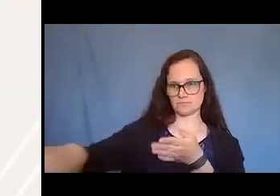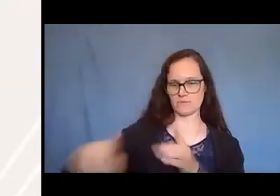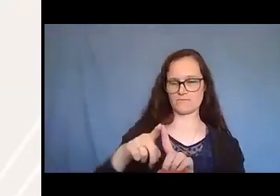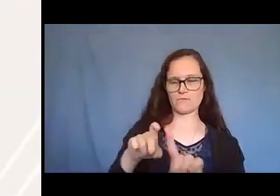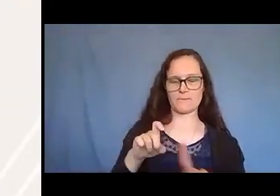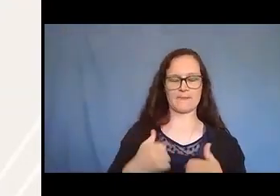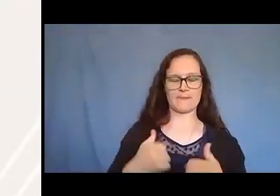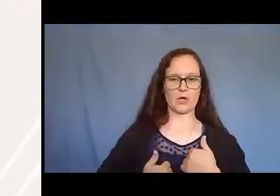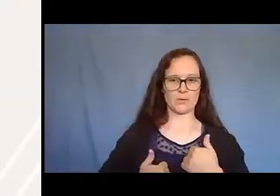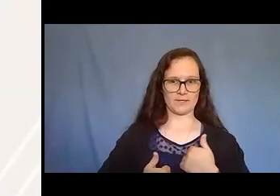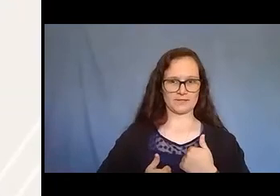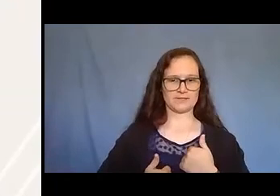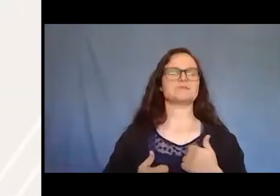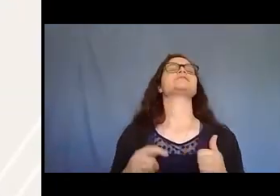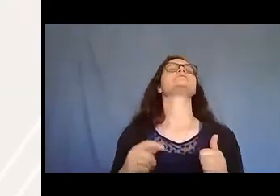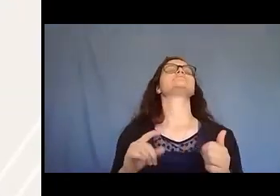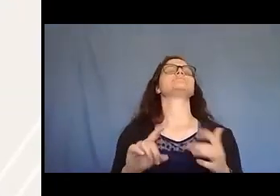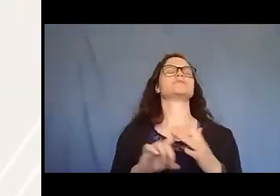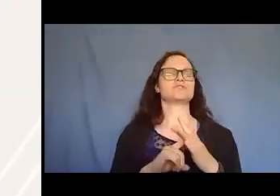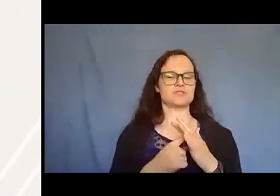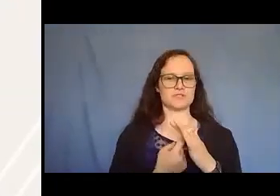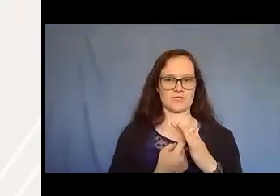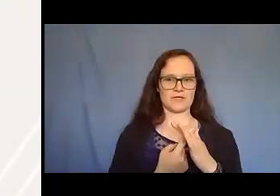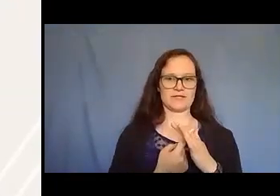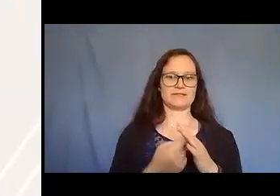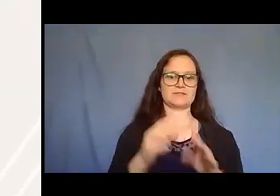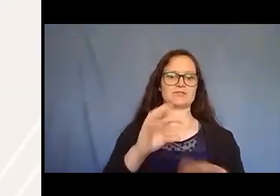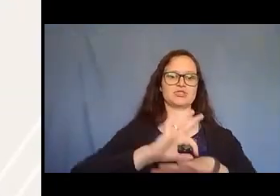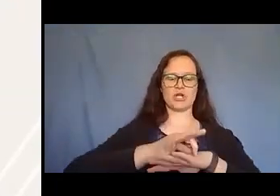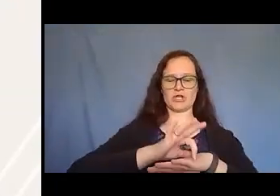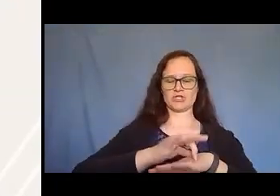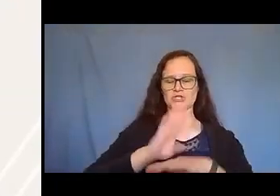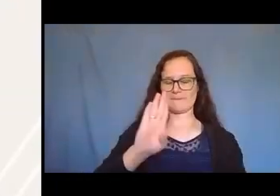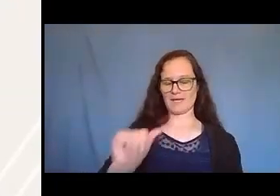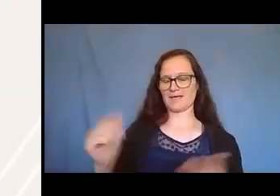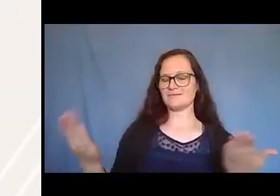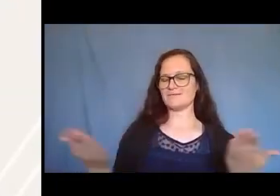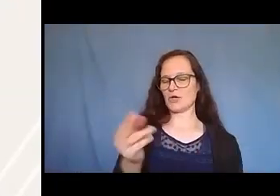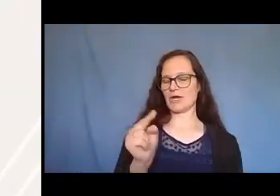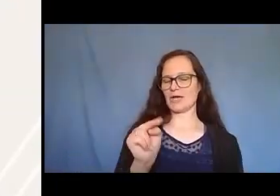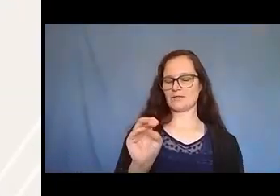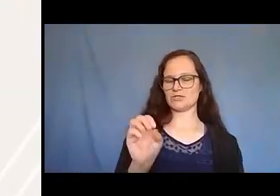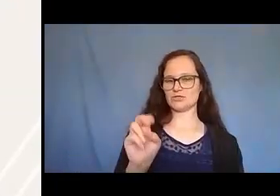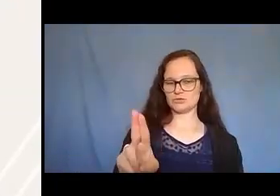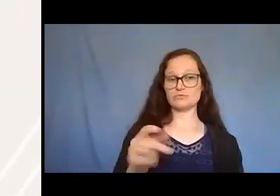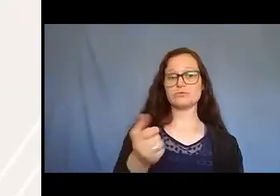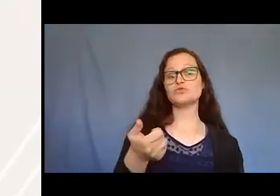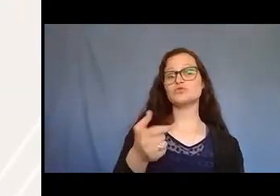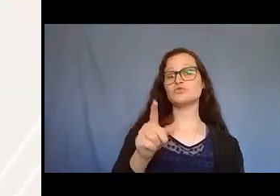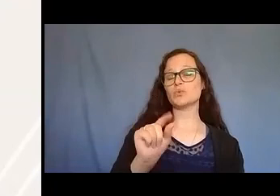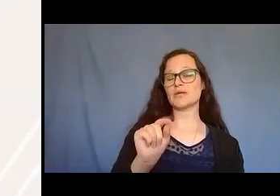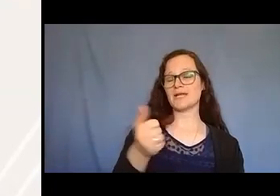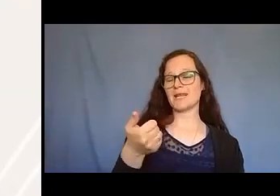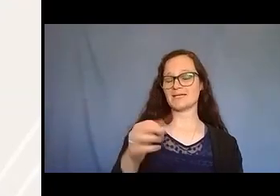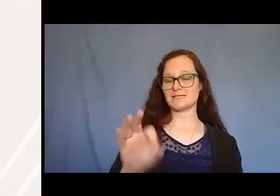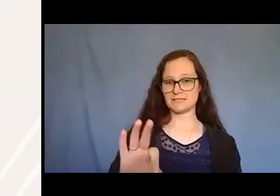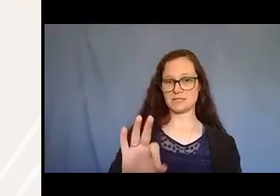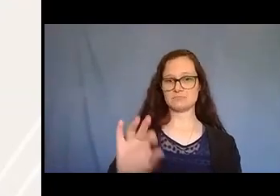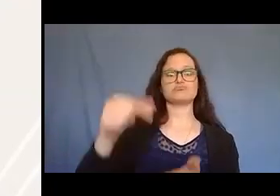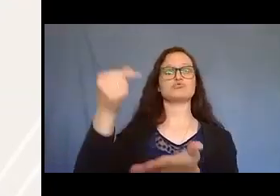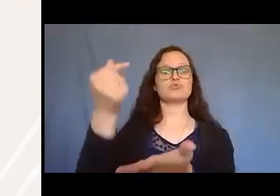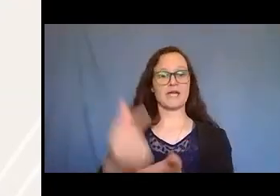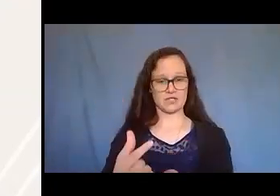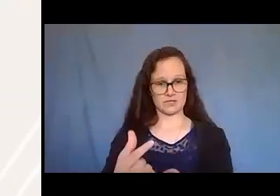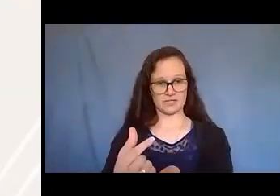bachelor's degree in geology at NMSU. In 2019, he received his bachelor's degree and started his work in plant